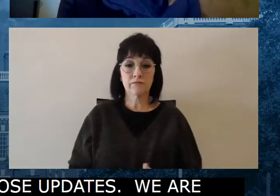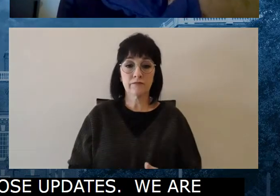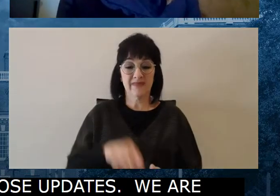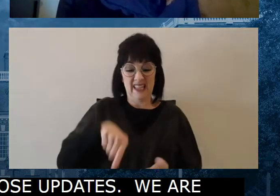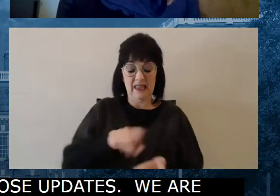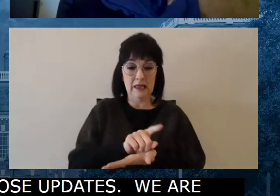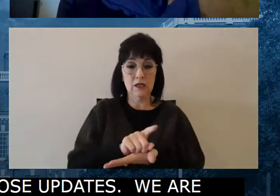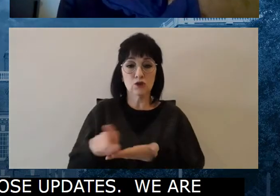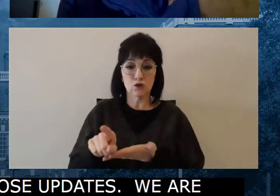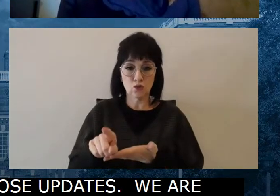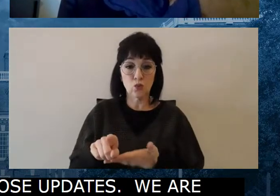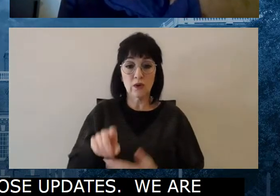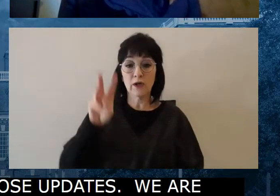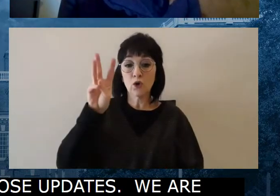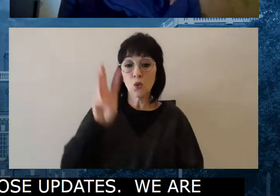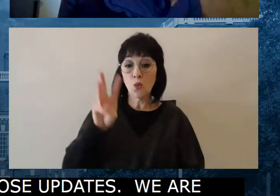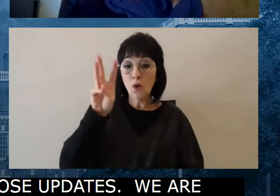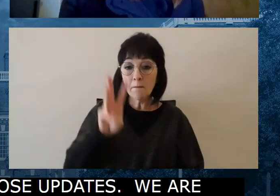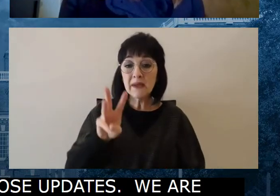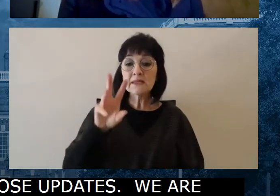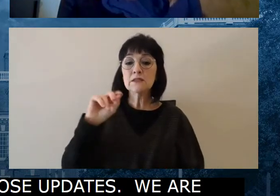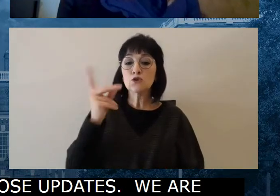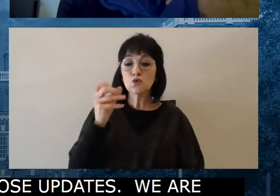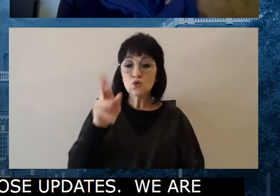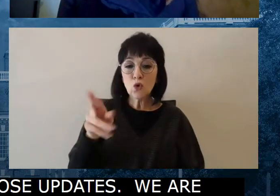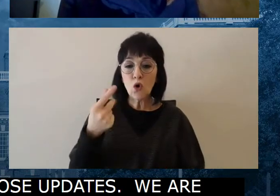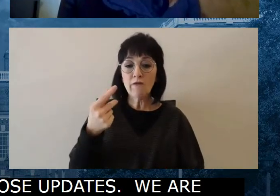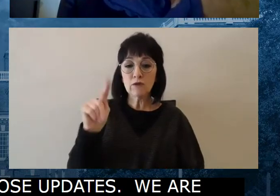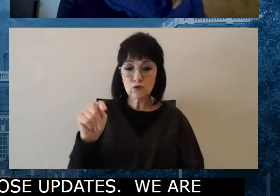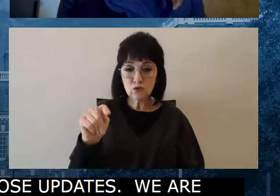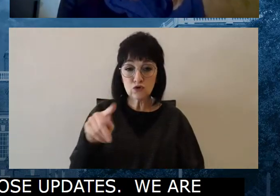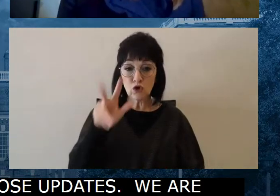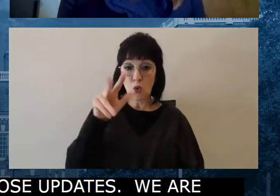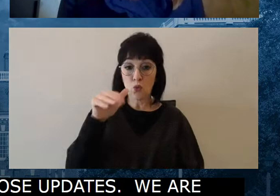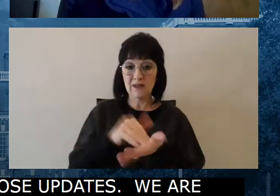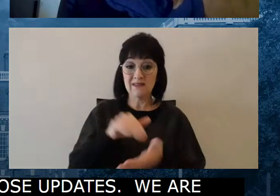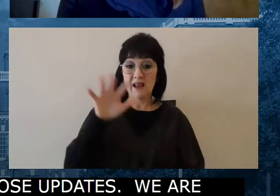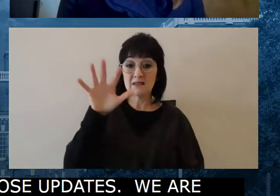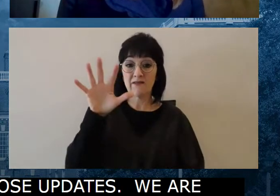in Wilmington, Dover, and Georgetown. So those slots are all full.